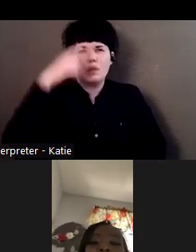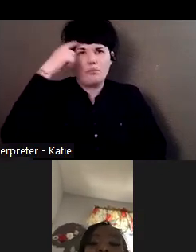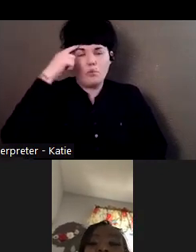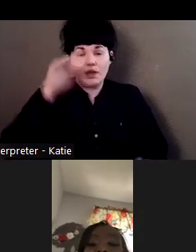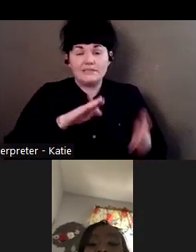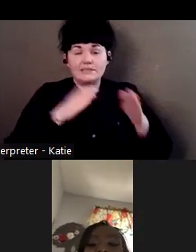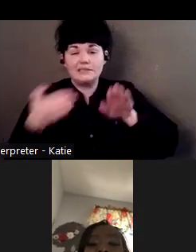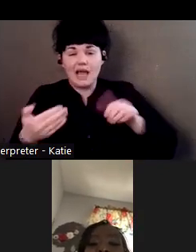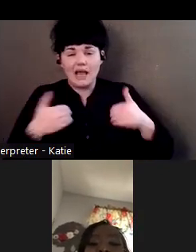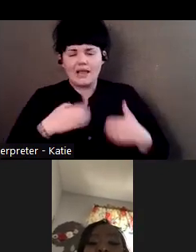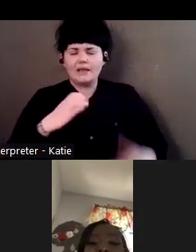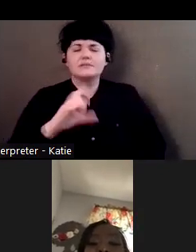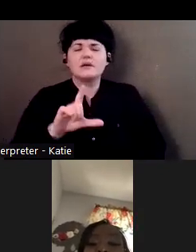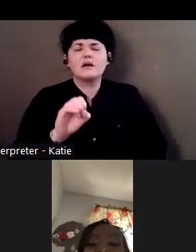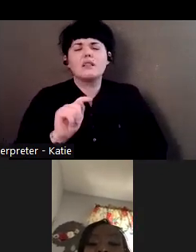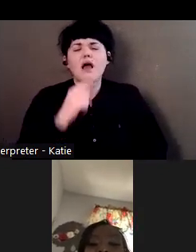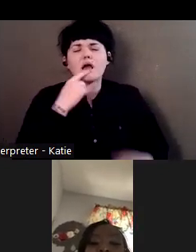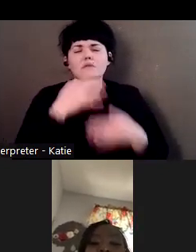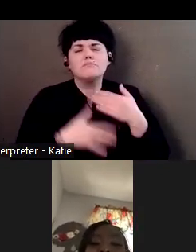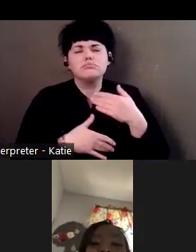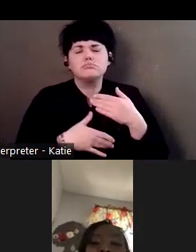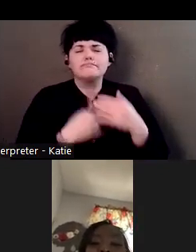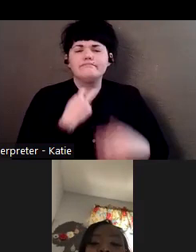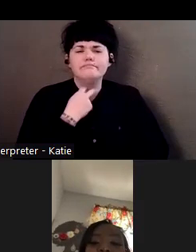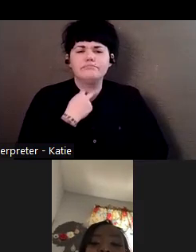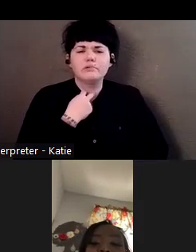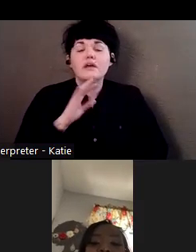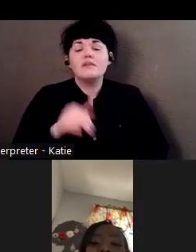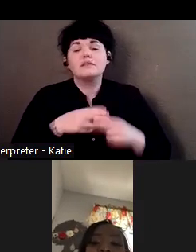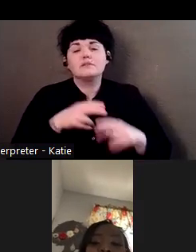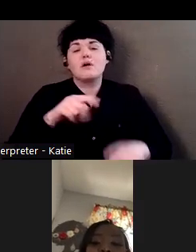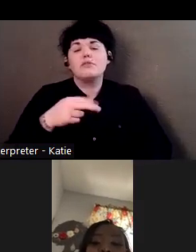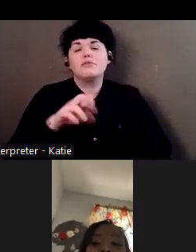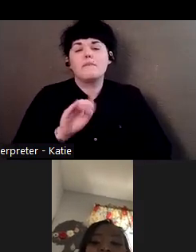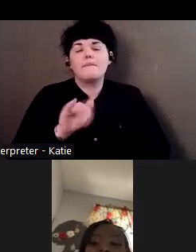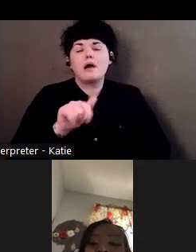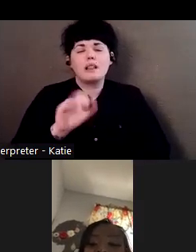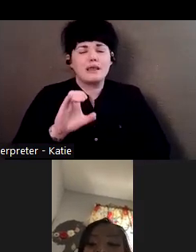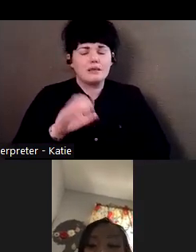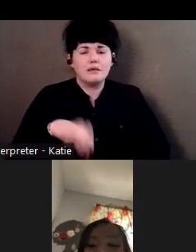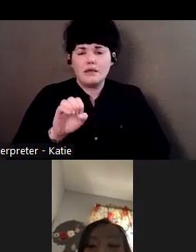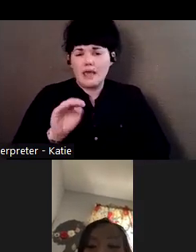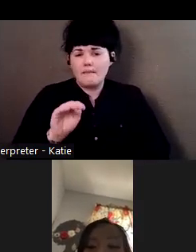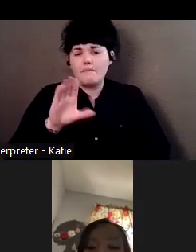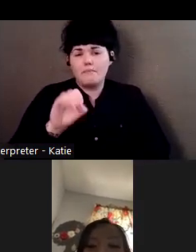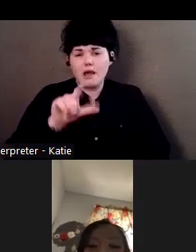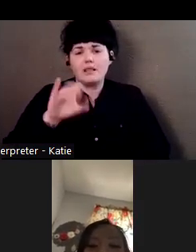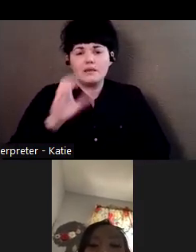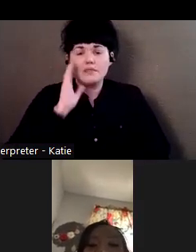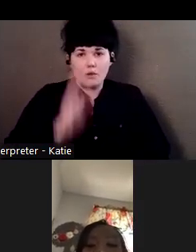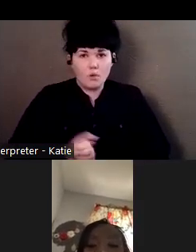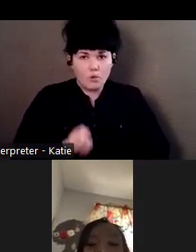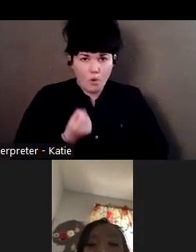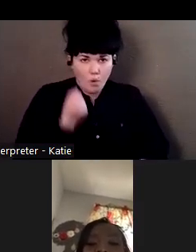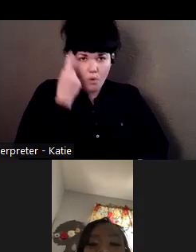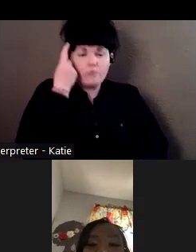clot or something which is called like thrombotic or embolic that happen to go off into the brain and causes it to die.